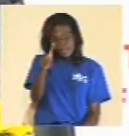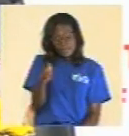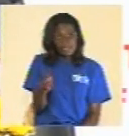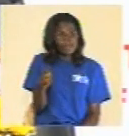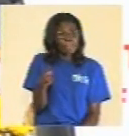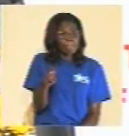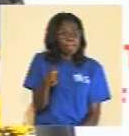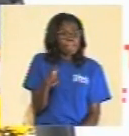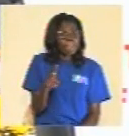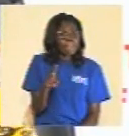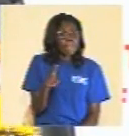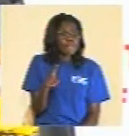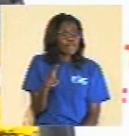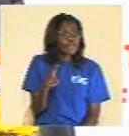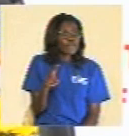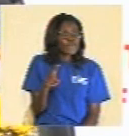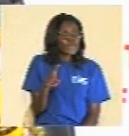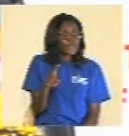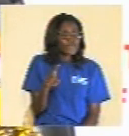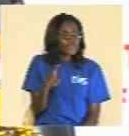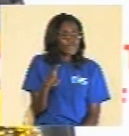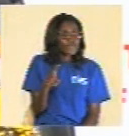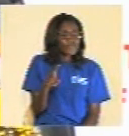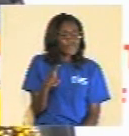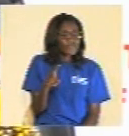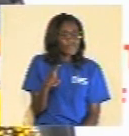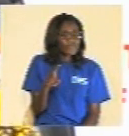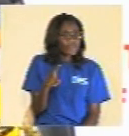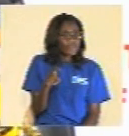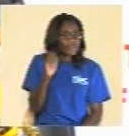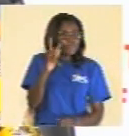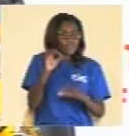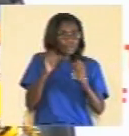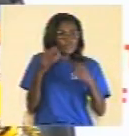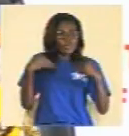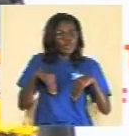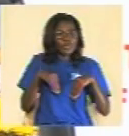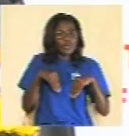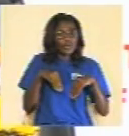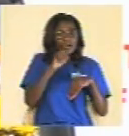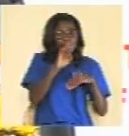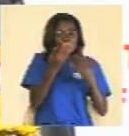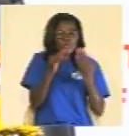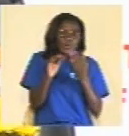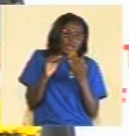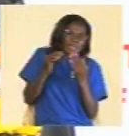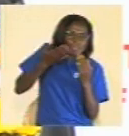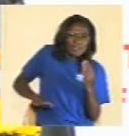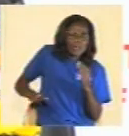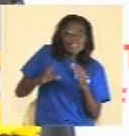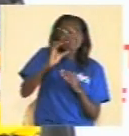population. One, or in fact less than one. Do you understand? Yes. We want it less than one.